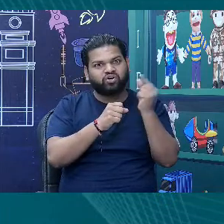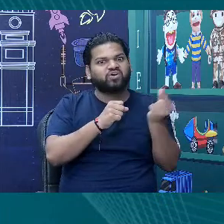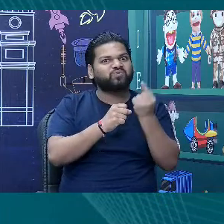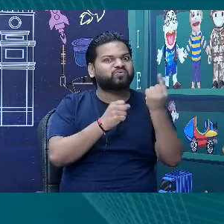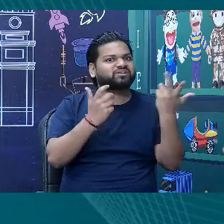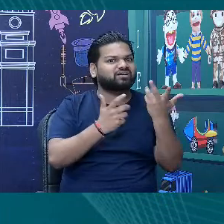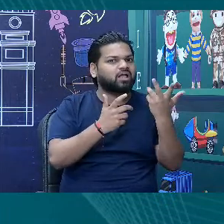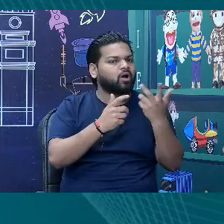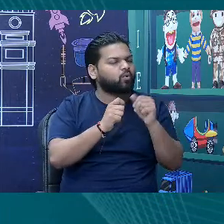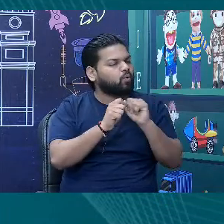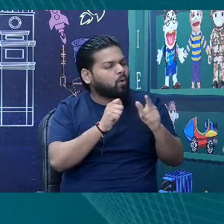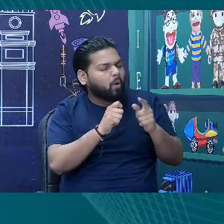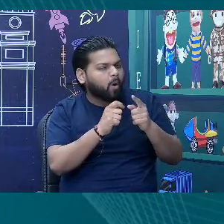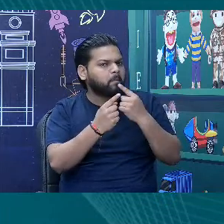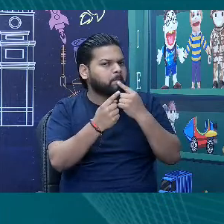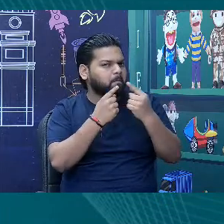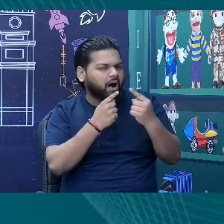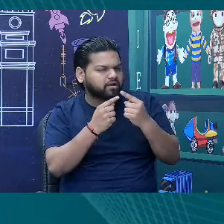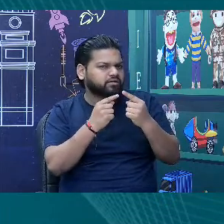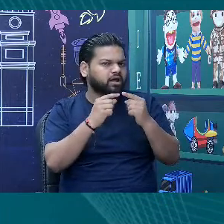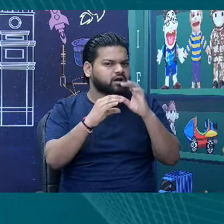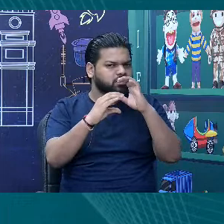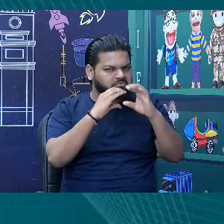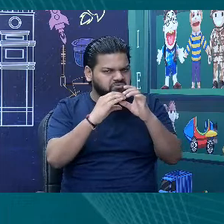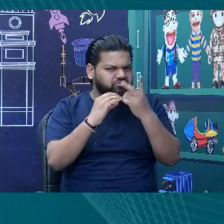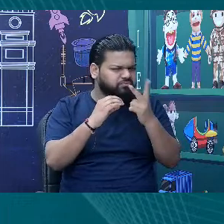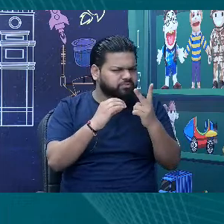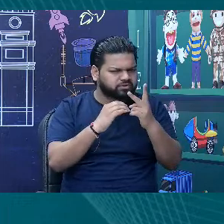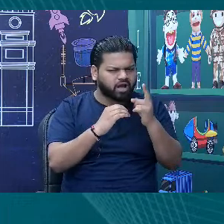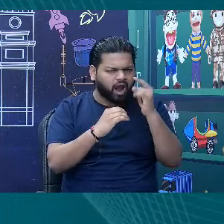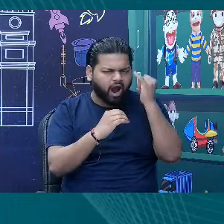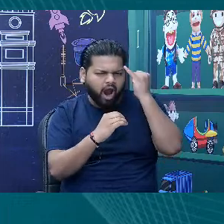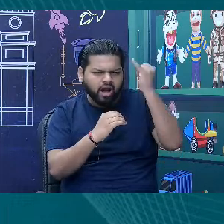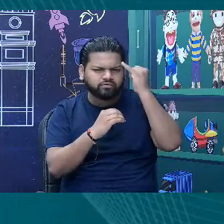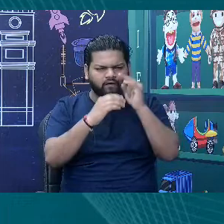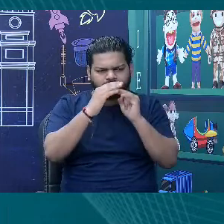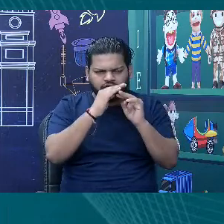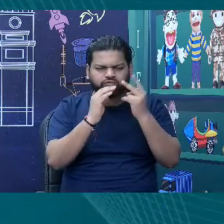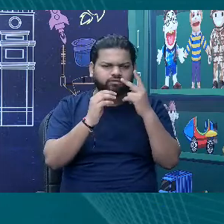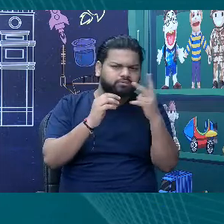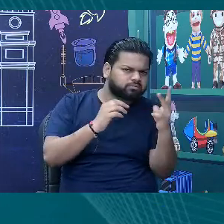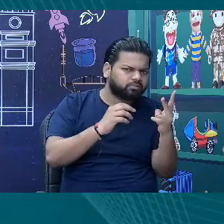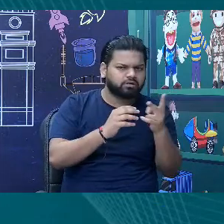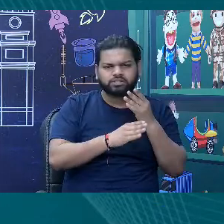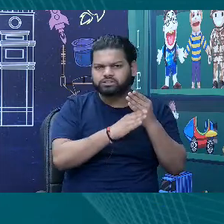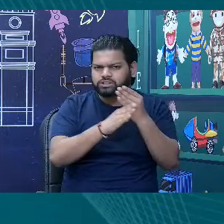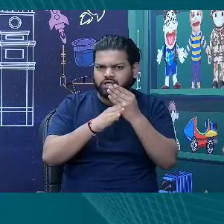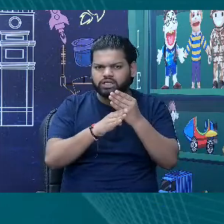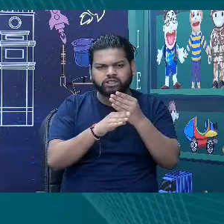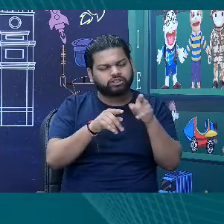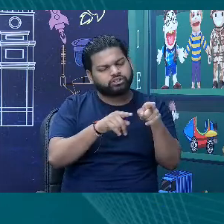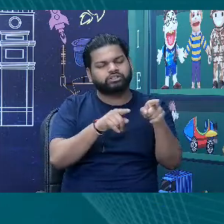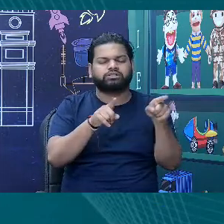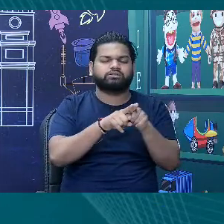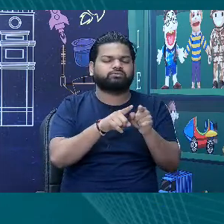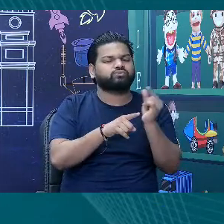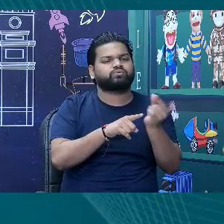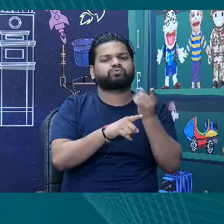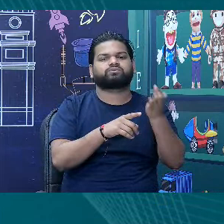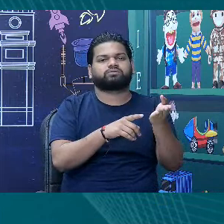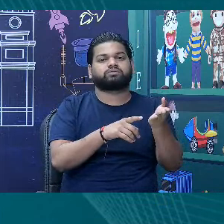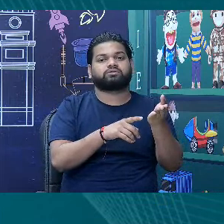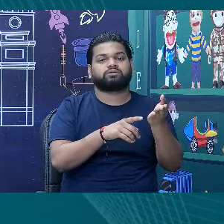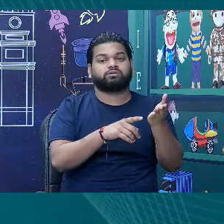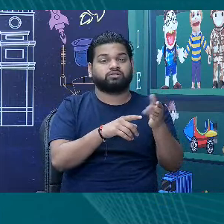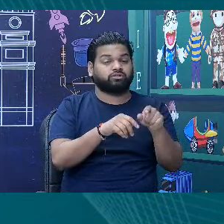move. His wheelchair was not just a you know, chair on wheels. It was a very complicated computer. So it helped